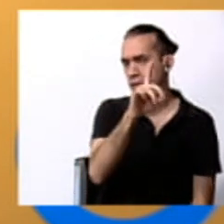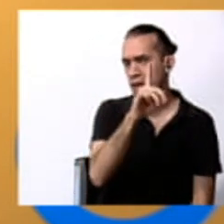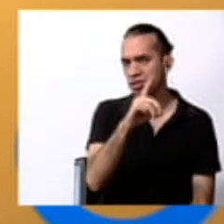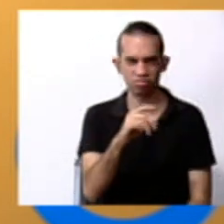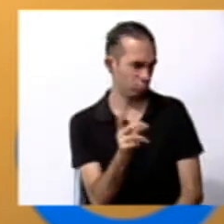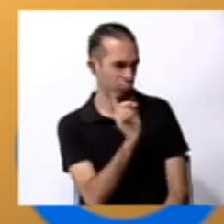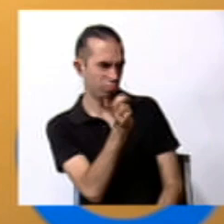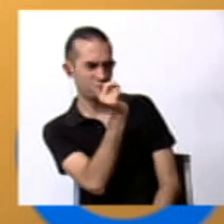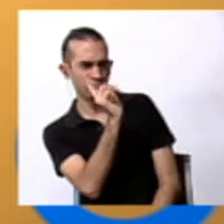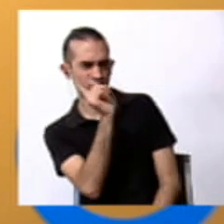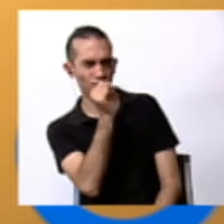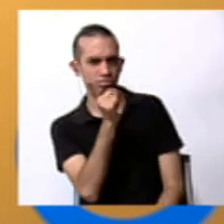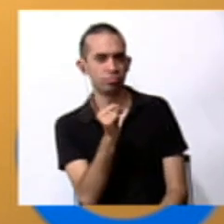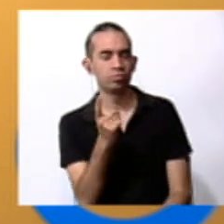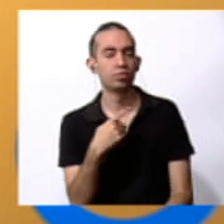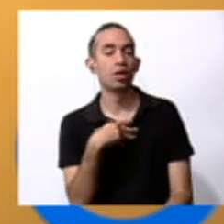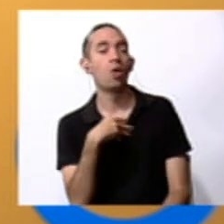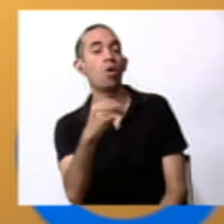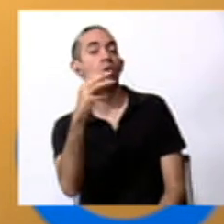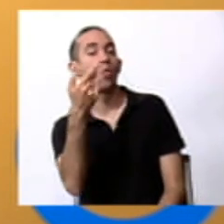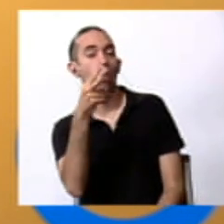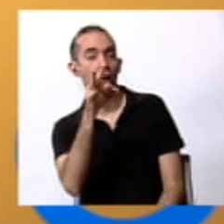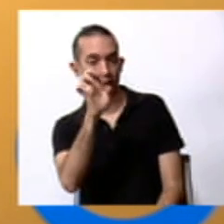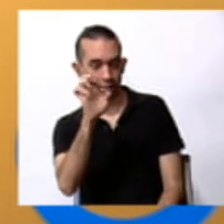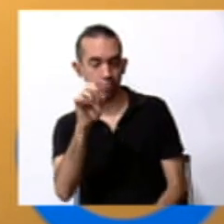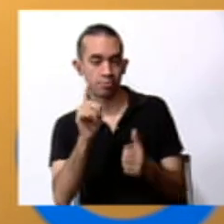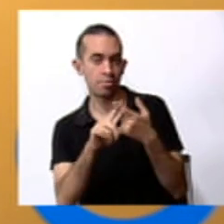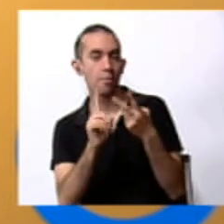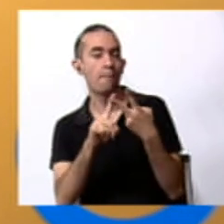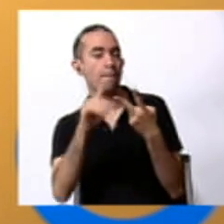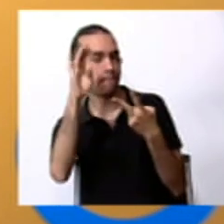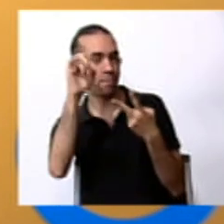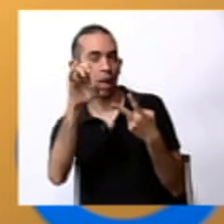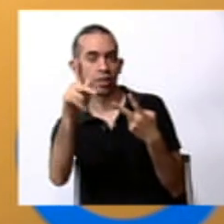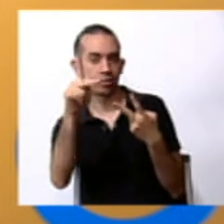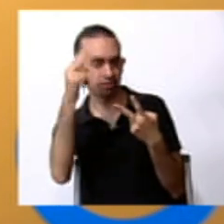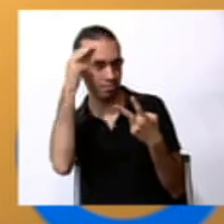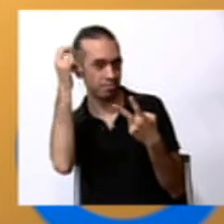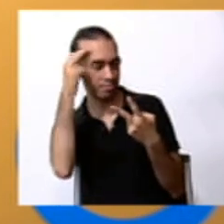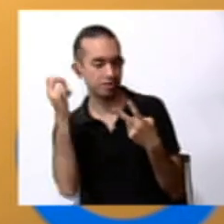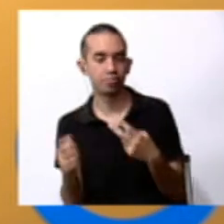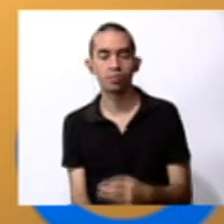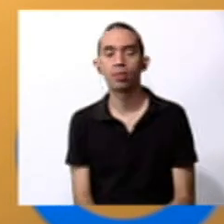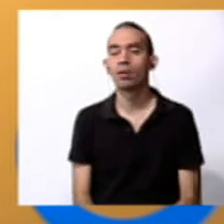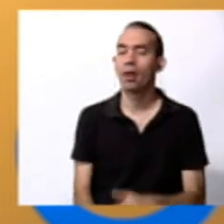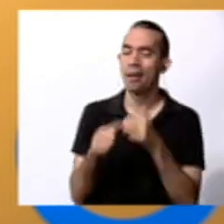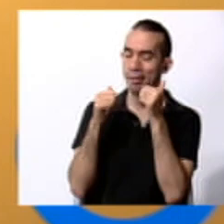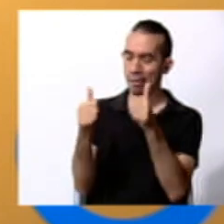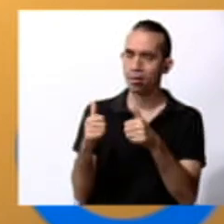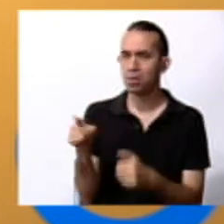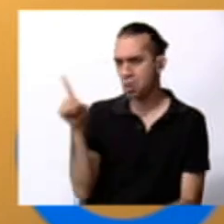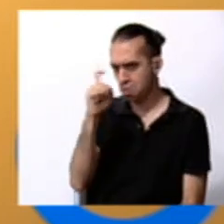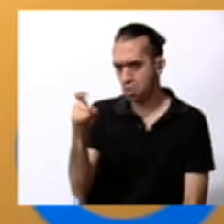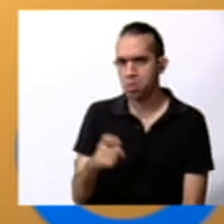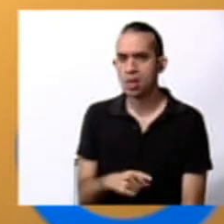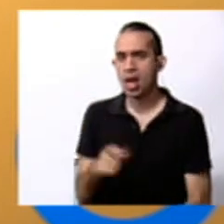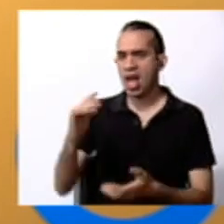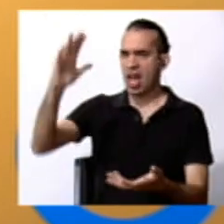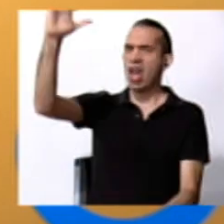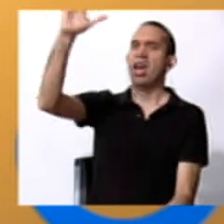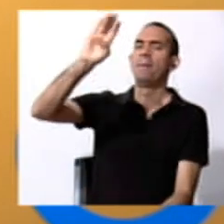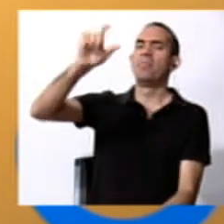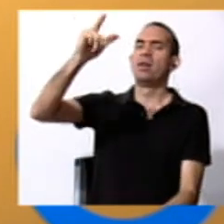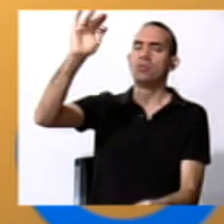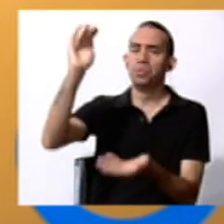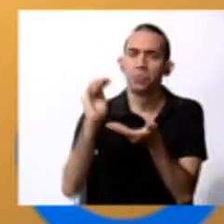No, it was white and black. Very good. Was the cow big